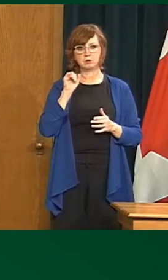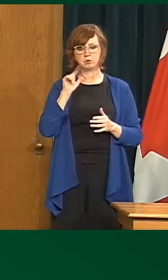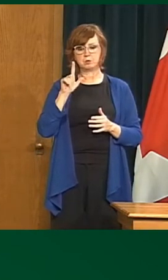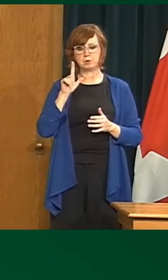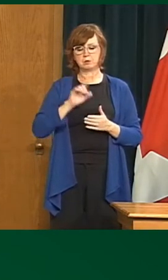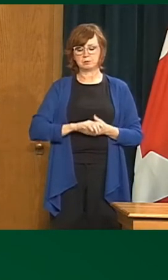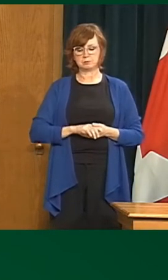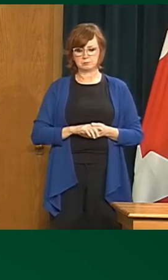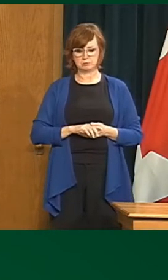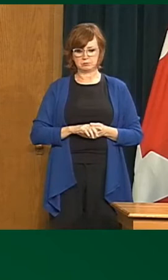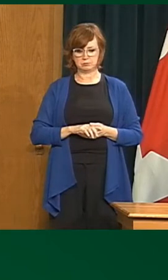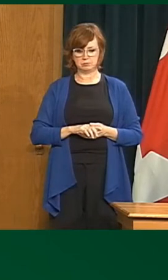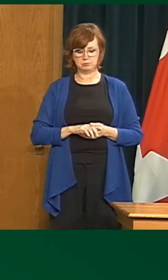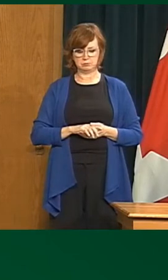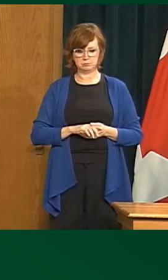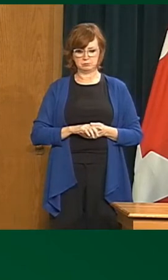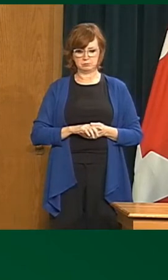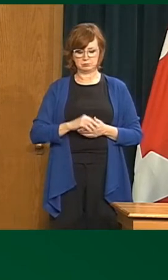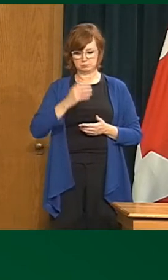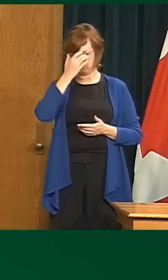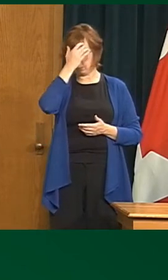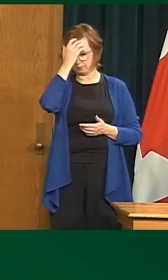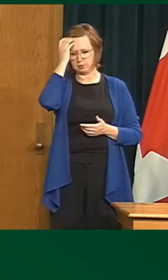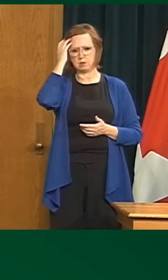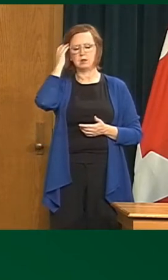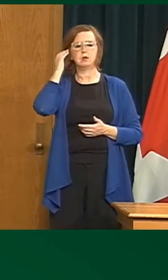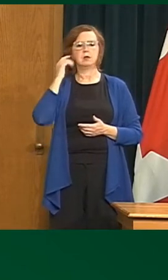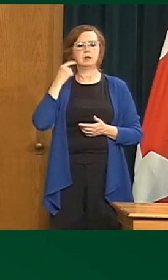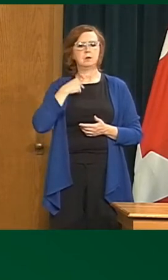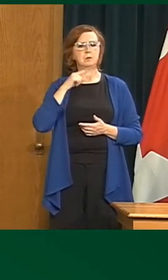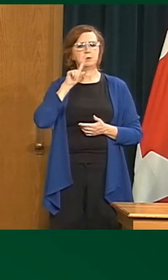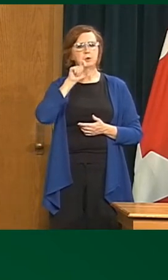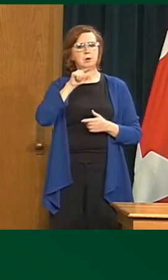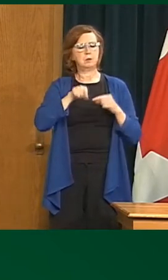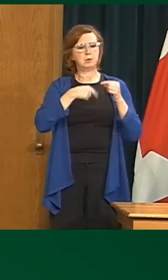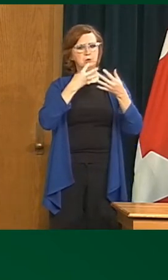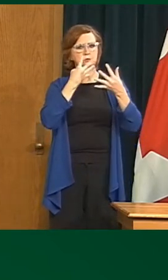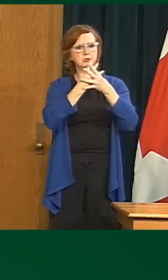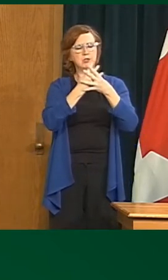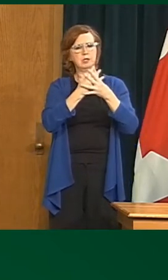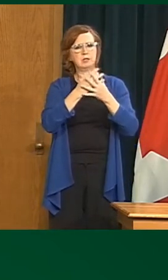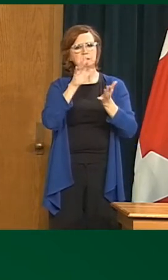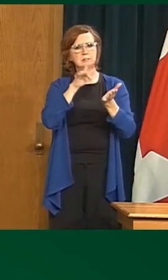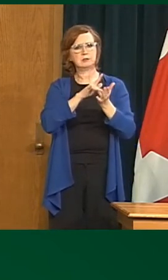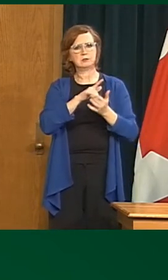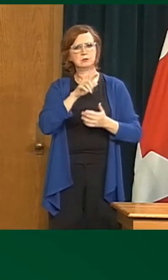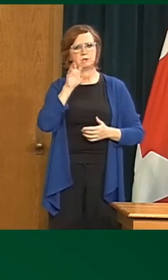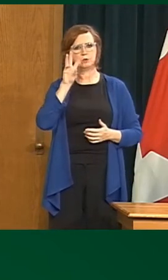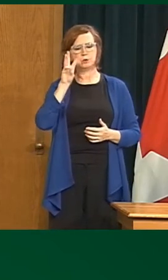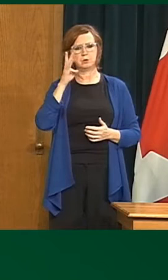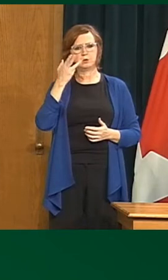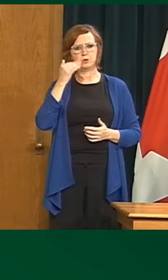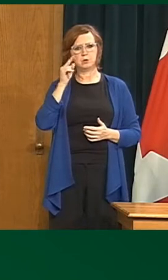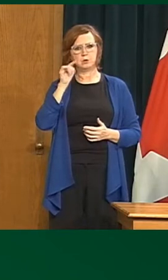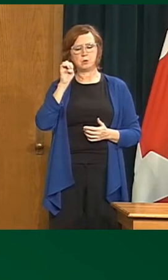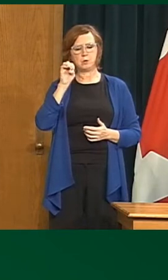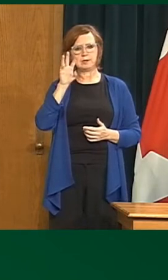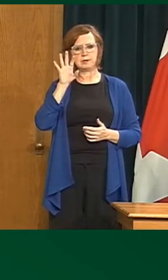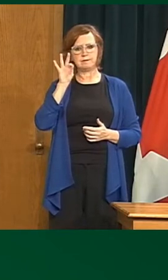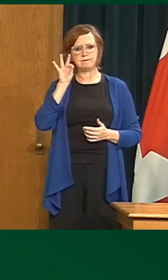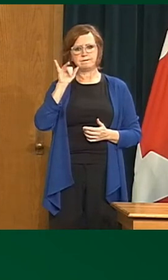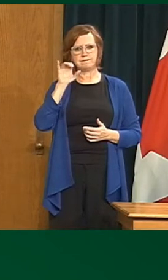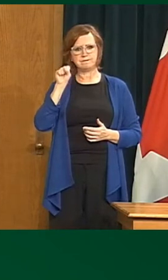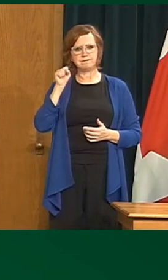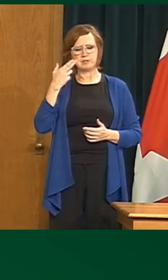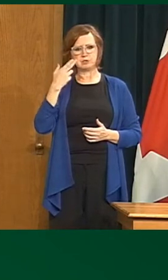my question is about the Whitebirch Remand Center. I was just wondering who determines who gets sent there and what someone has to do to